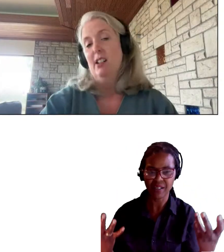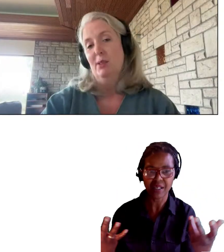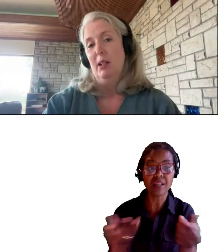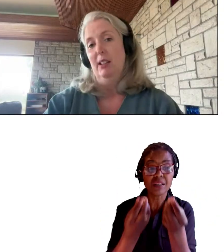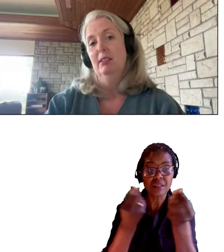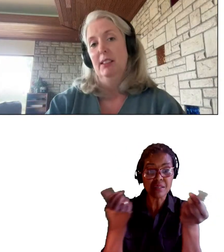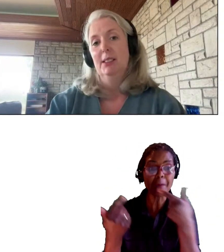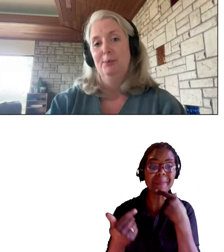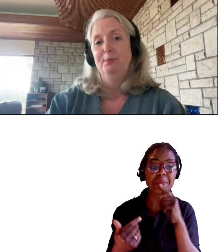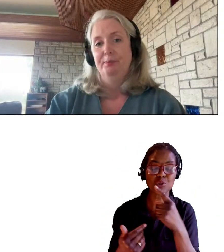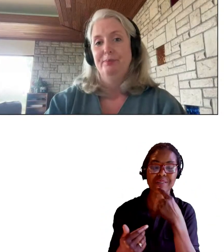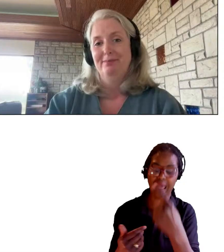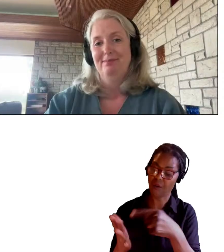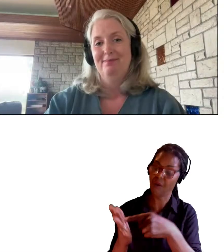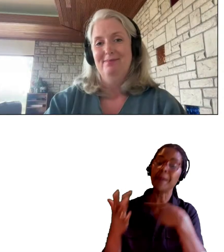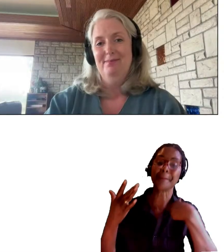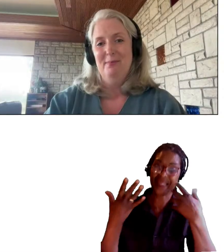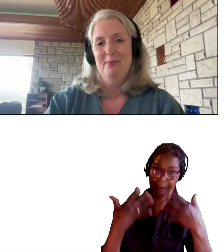done that as well.